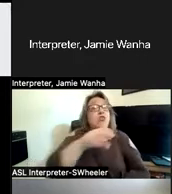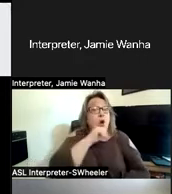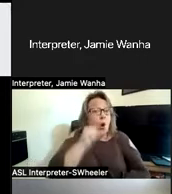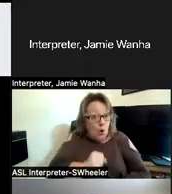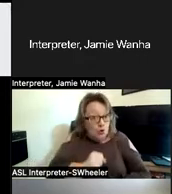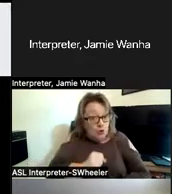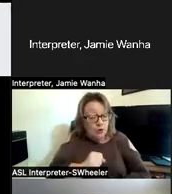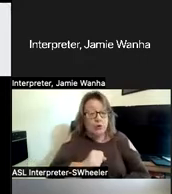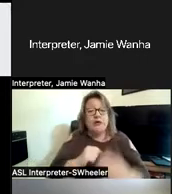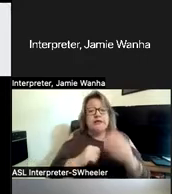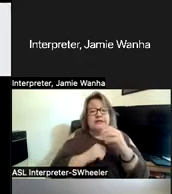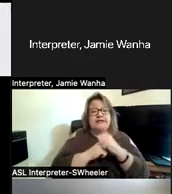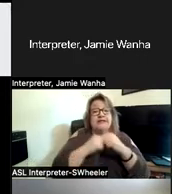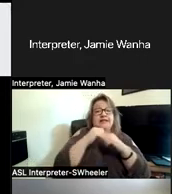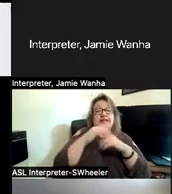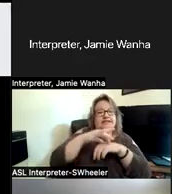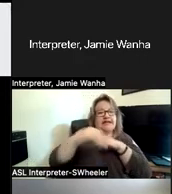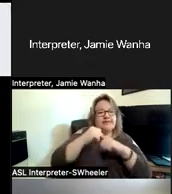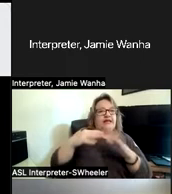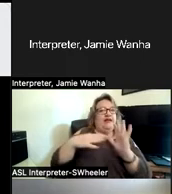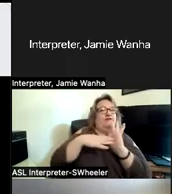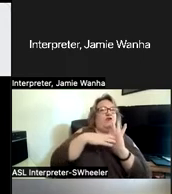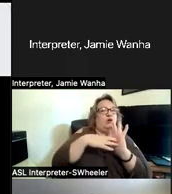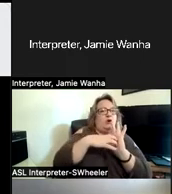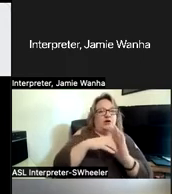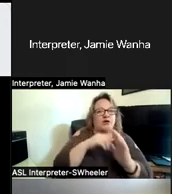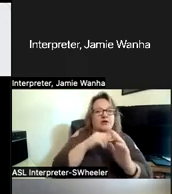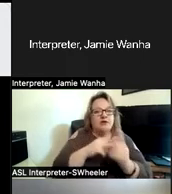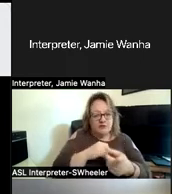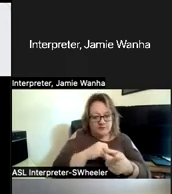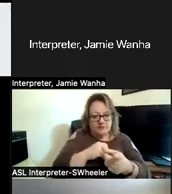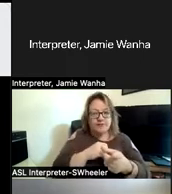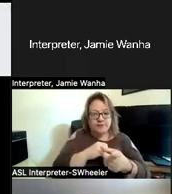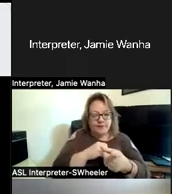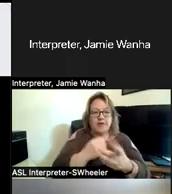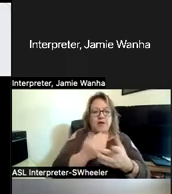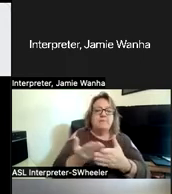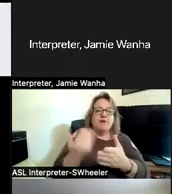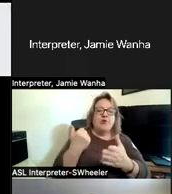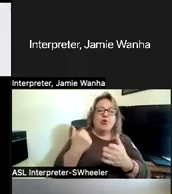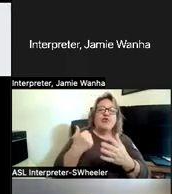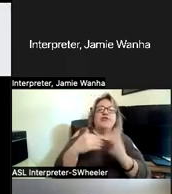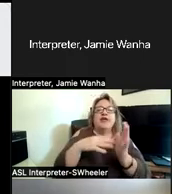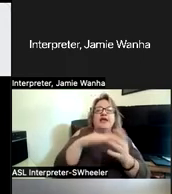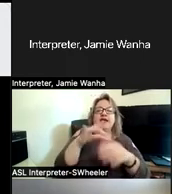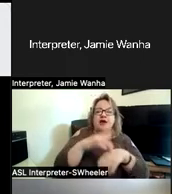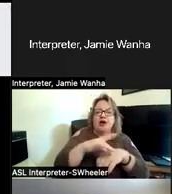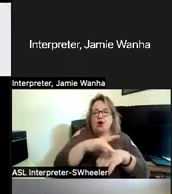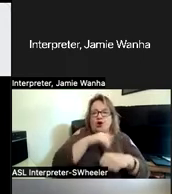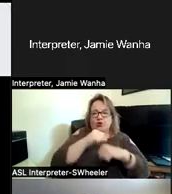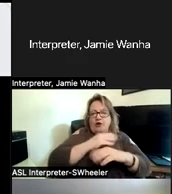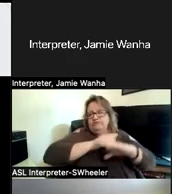more seismically vulnerable buildings constructed before modern seismic design provision were in place, including